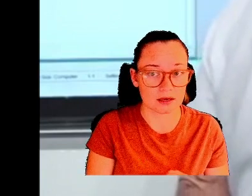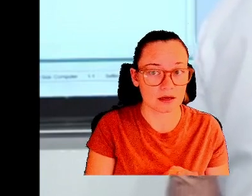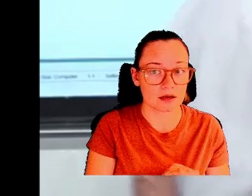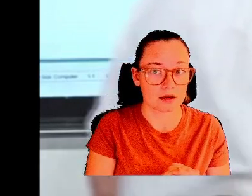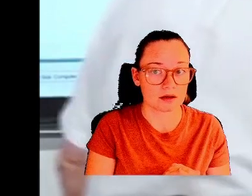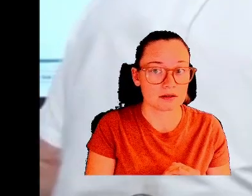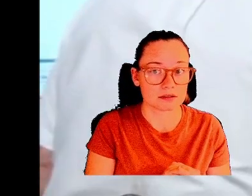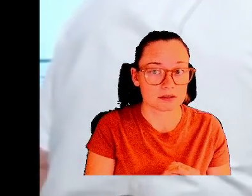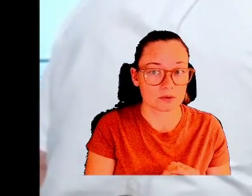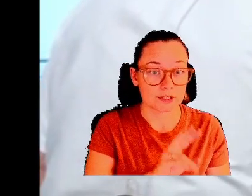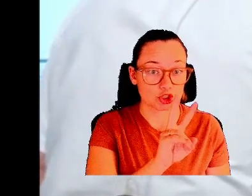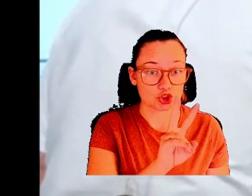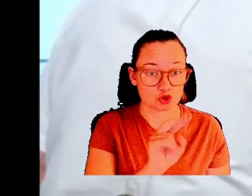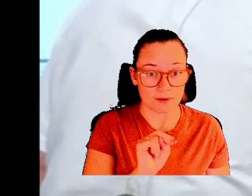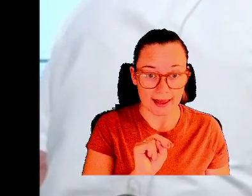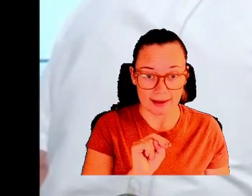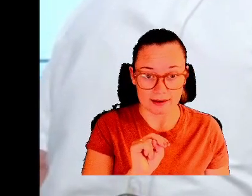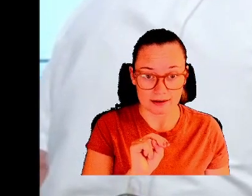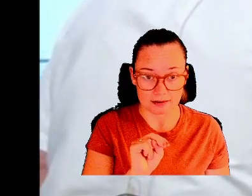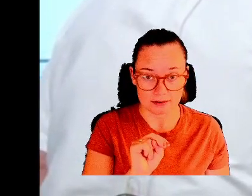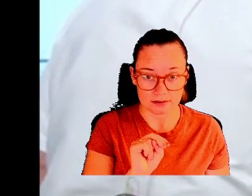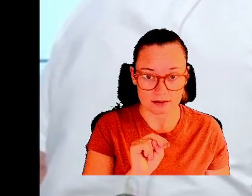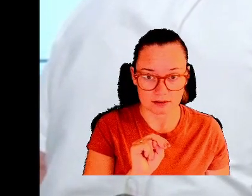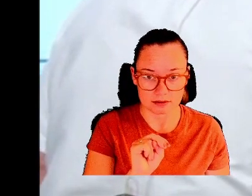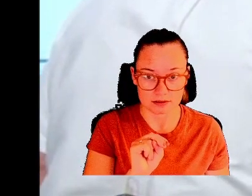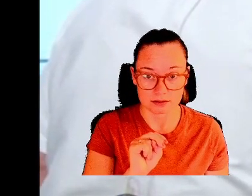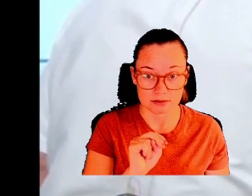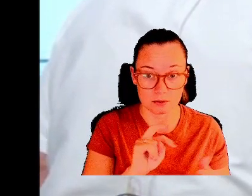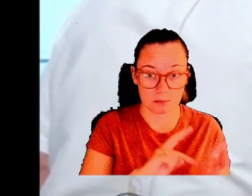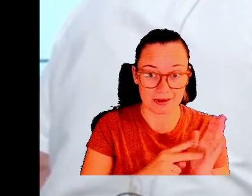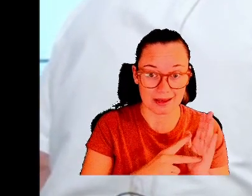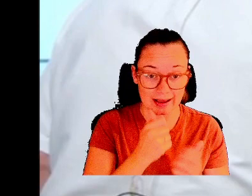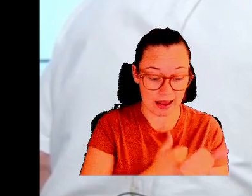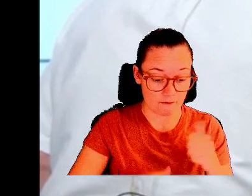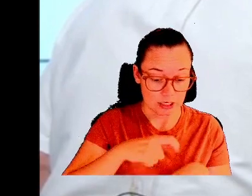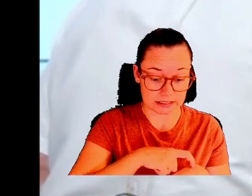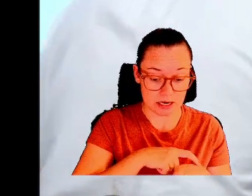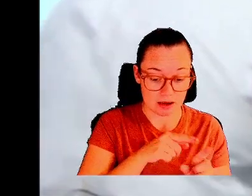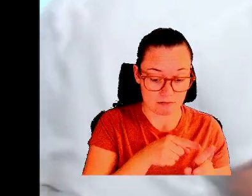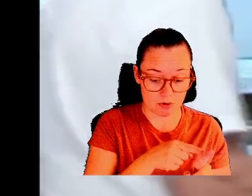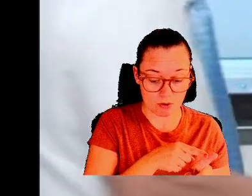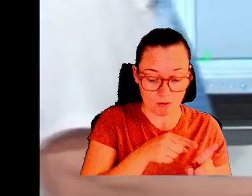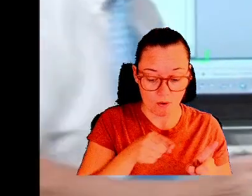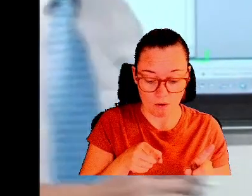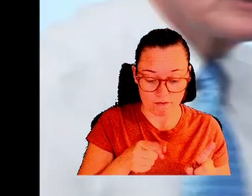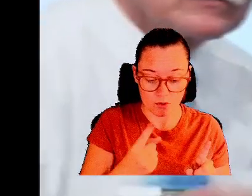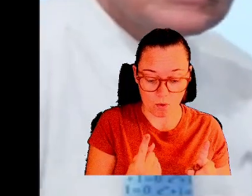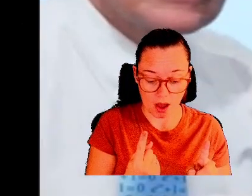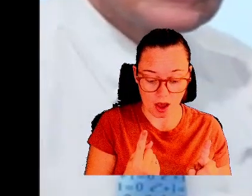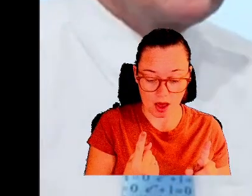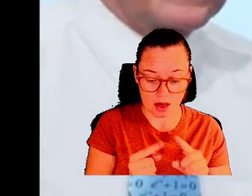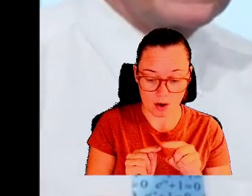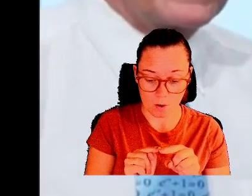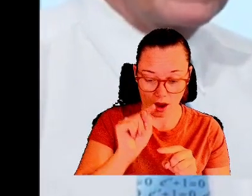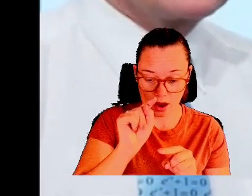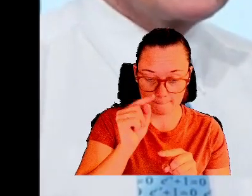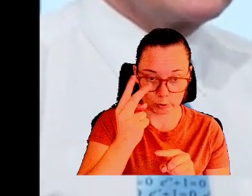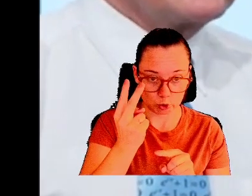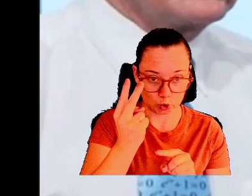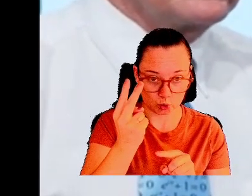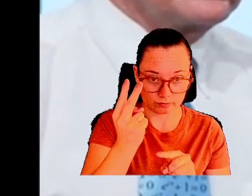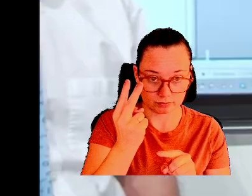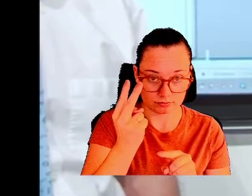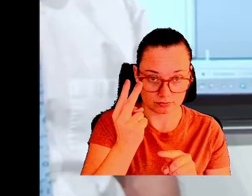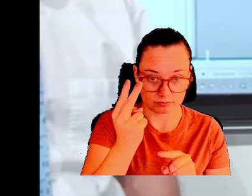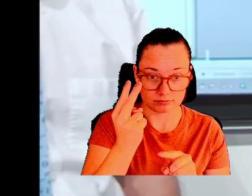time, that means every time you go 1 to the right, you're going 2 up, so the slope of the line is